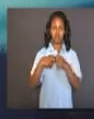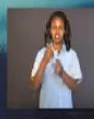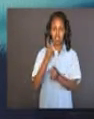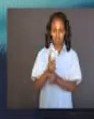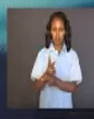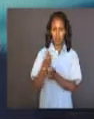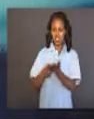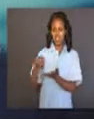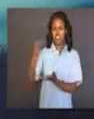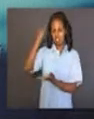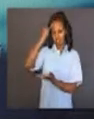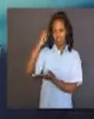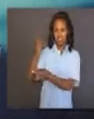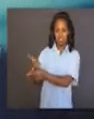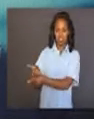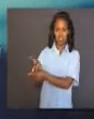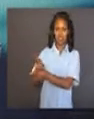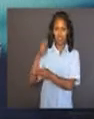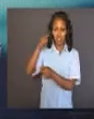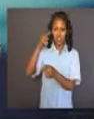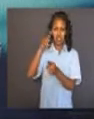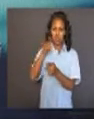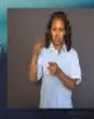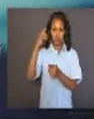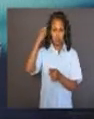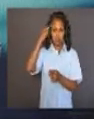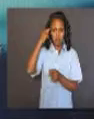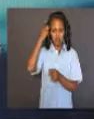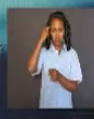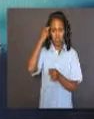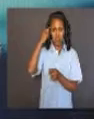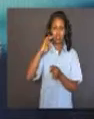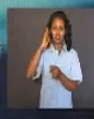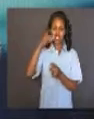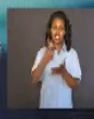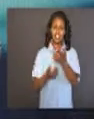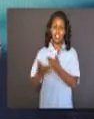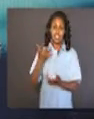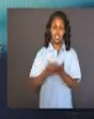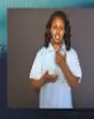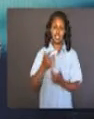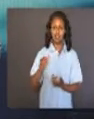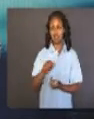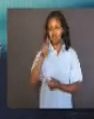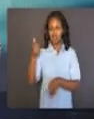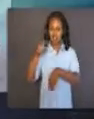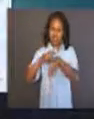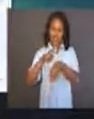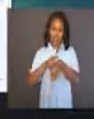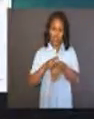Keep these ideas in mind as we discuss new ones.